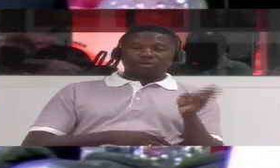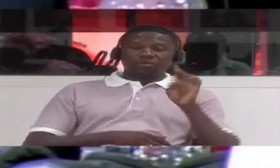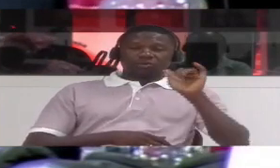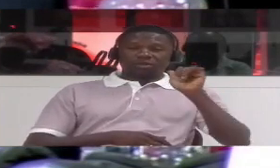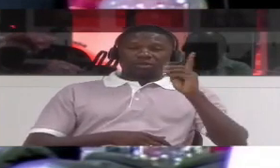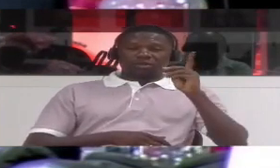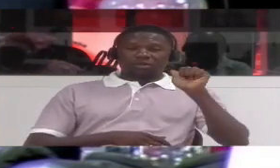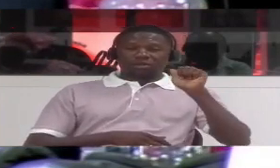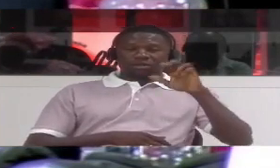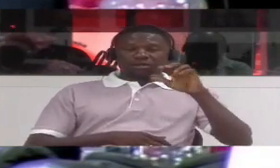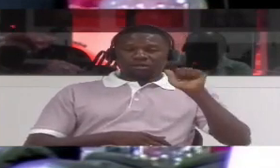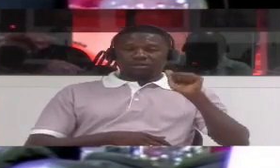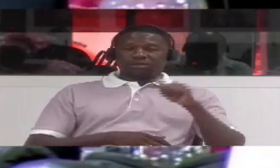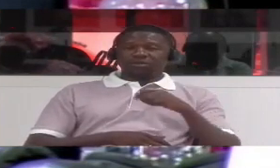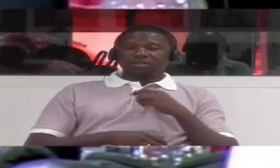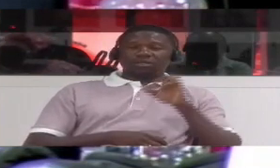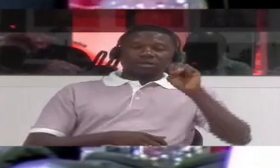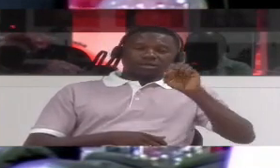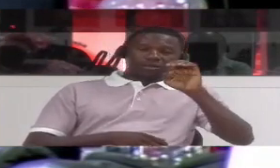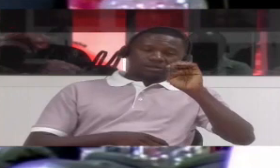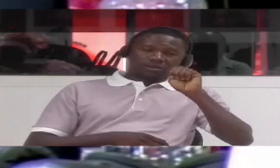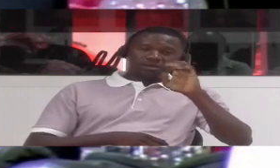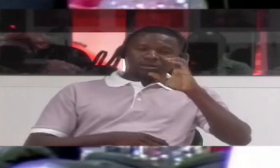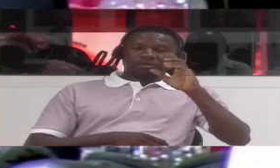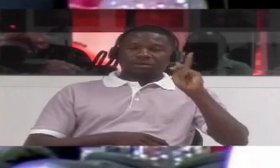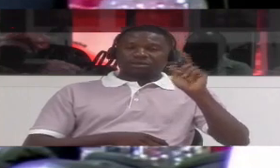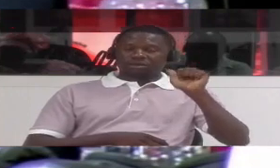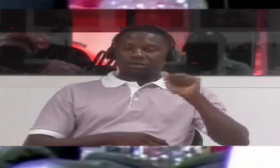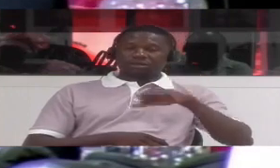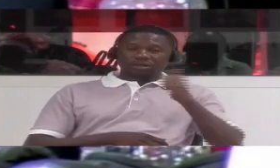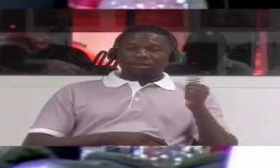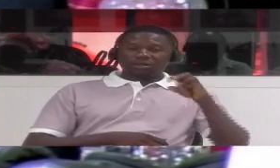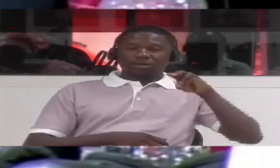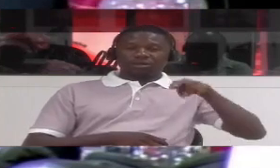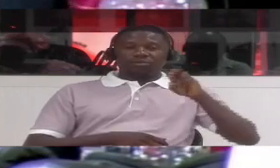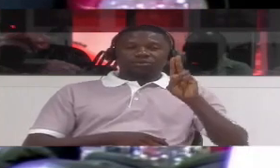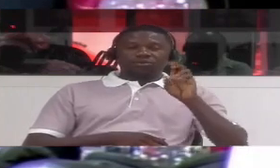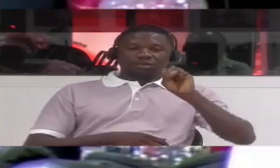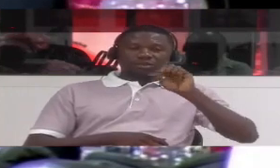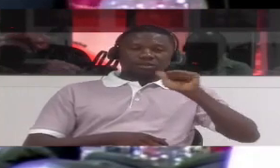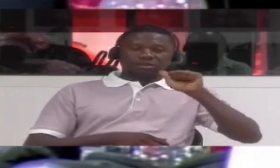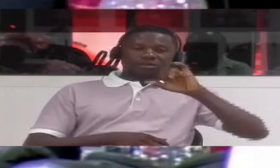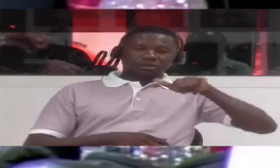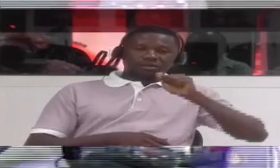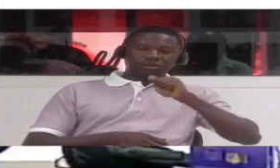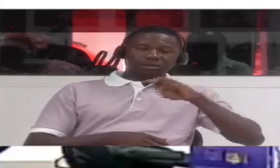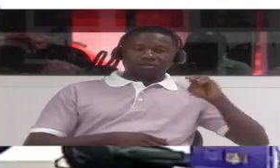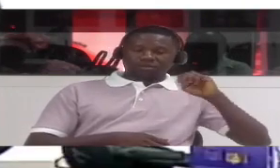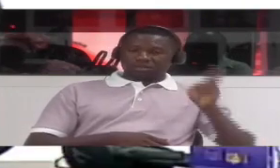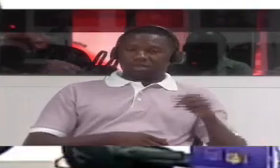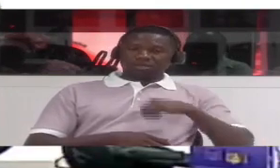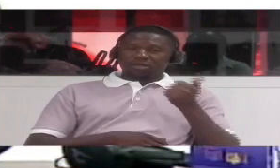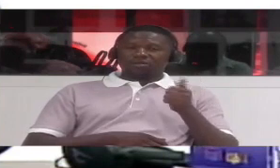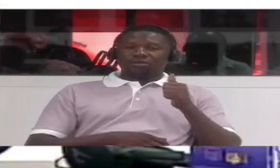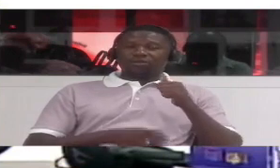of Operations, Malia Mungu, Musa Ajame, as well as Tumbul Tamba. You told us that the questions that you were